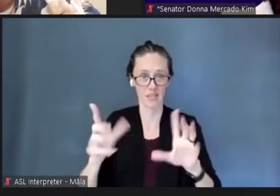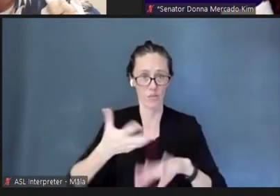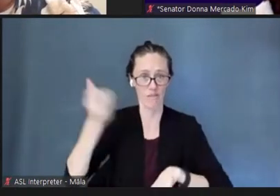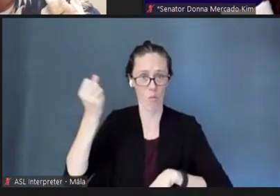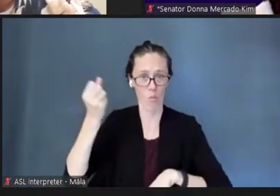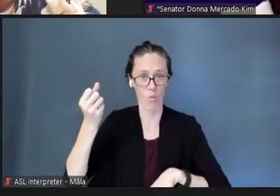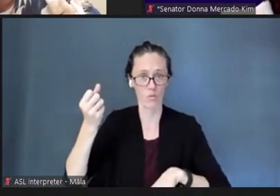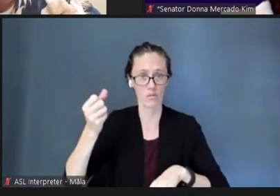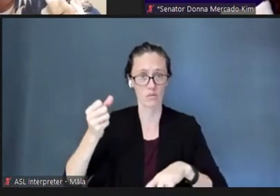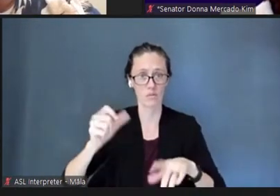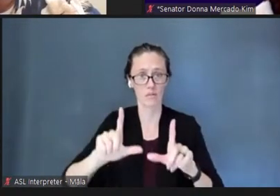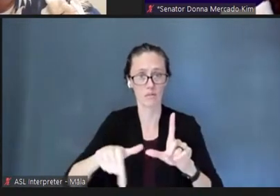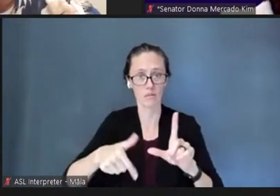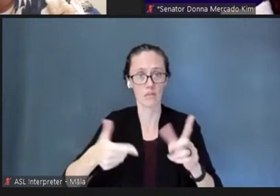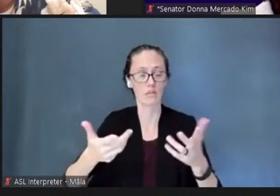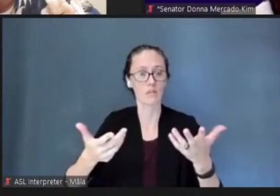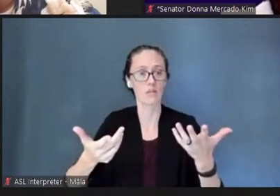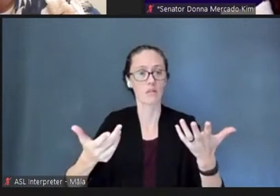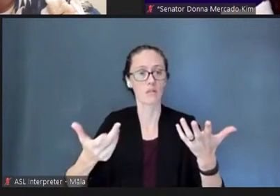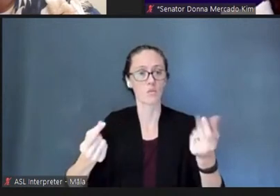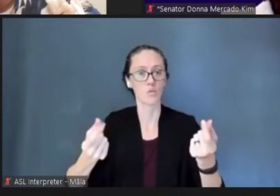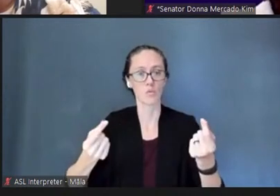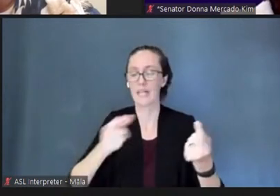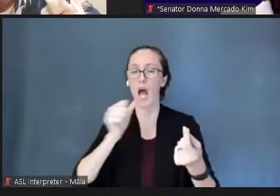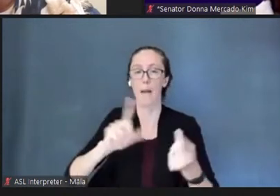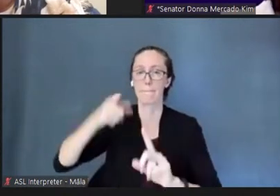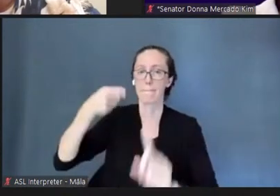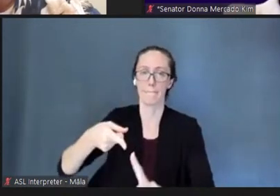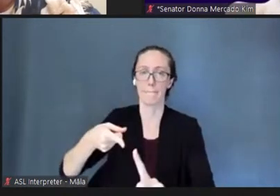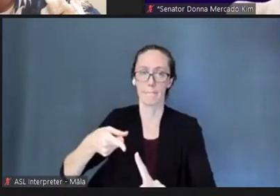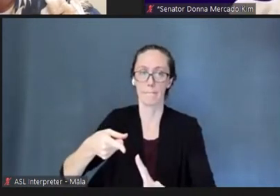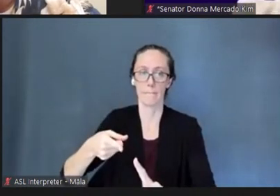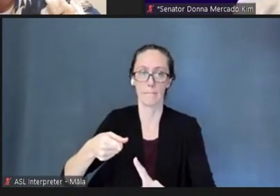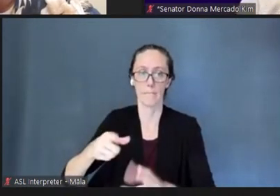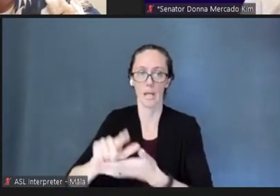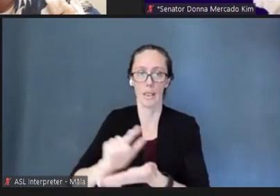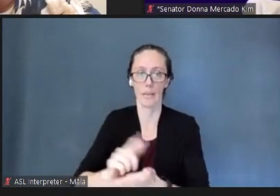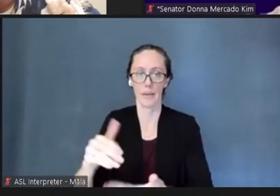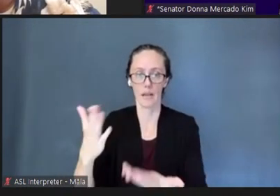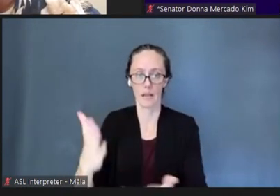specify in the actual bill. Sorry.